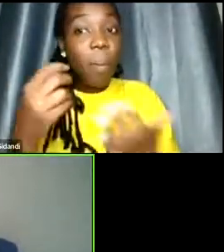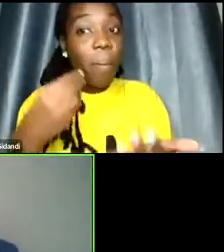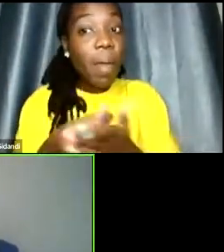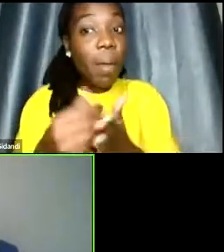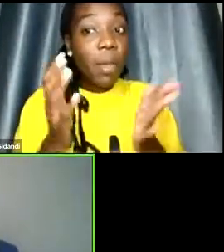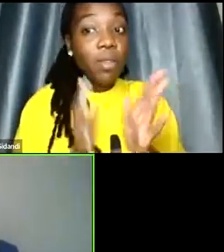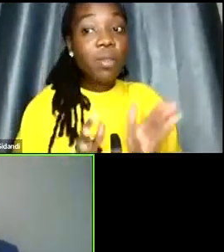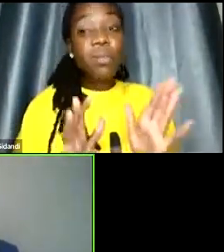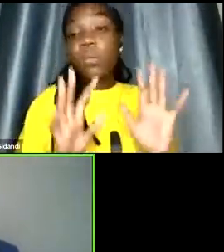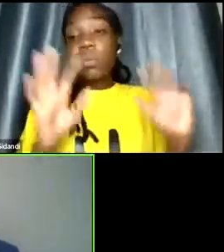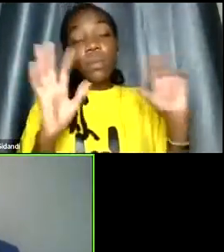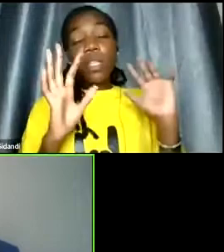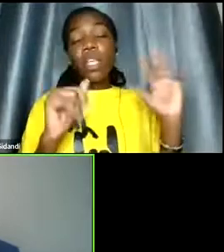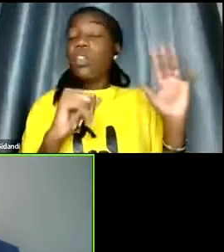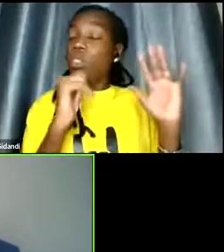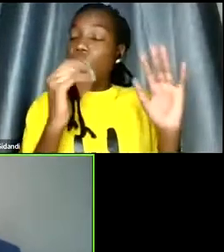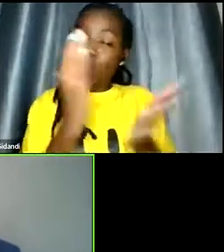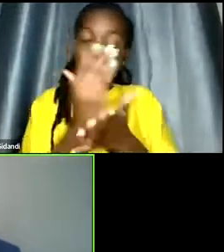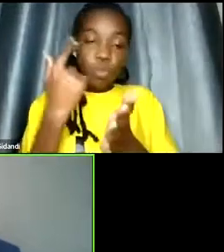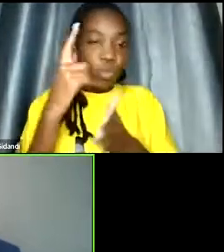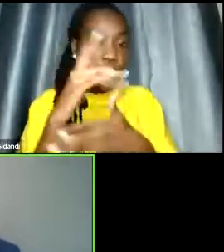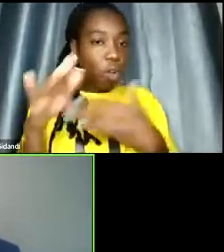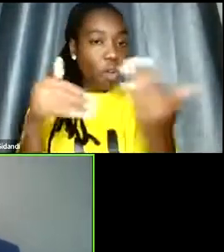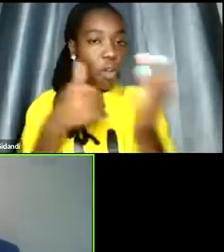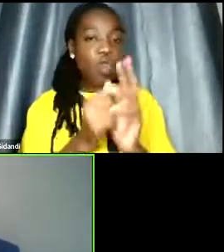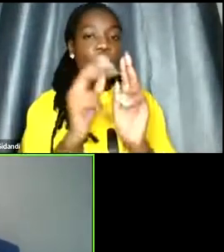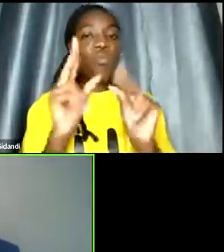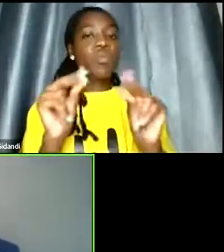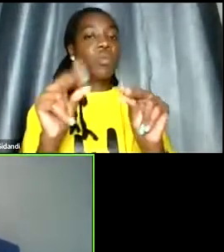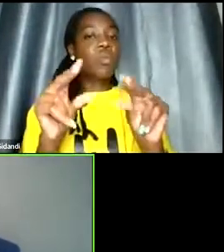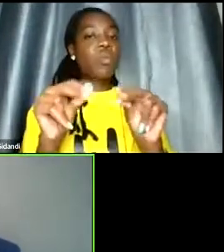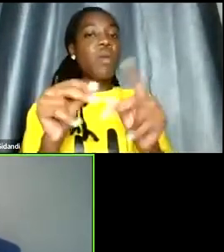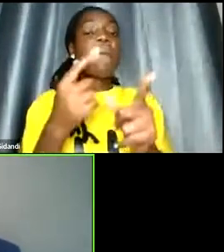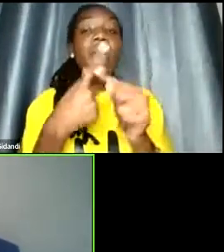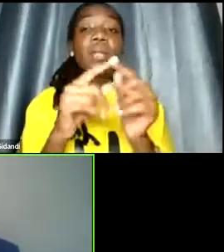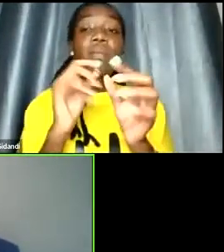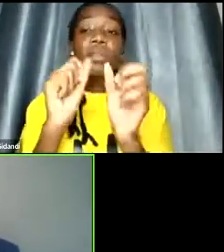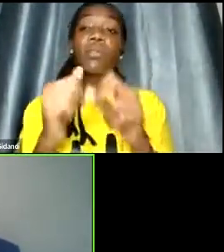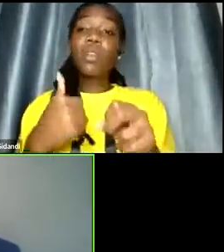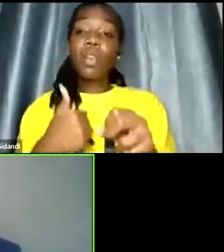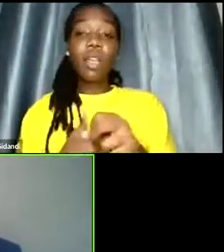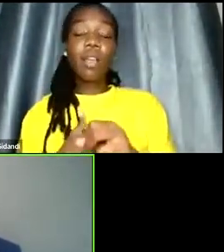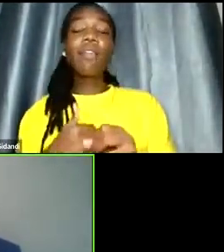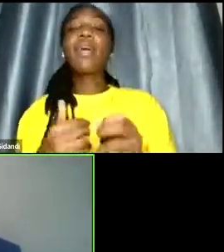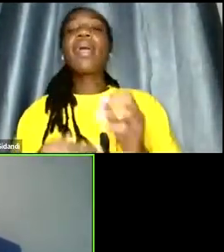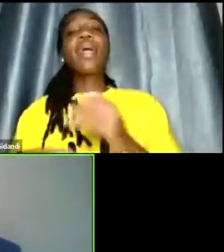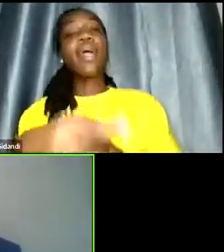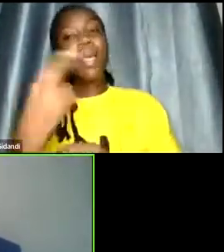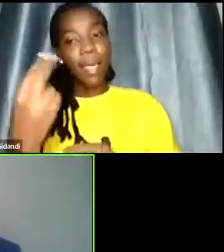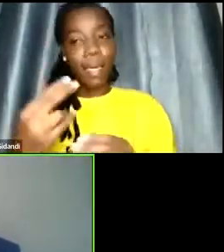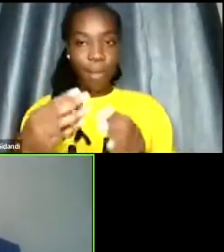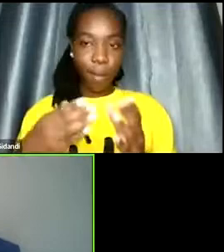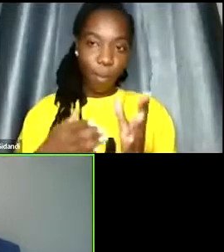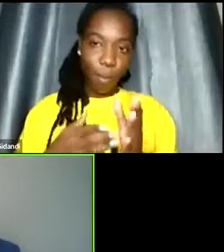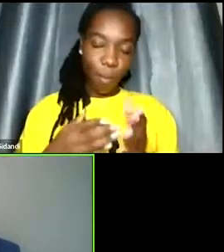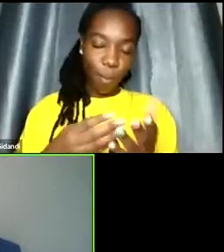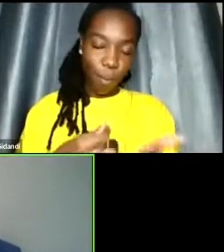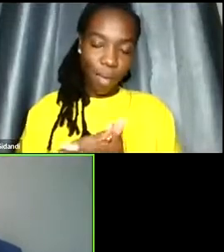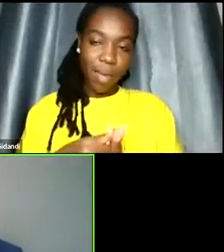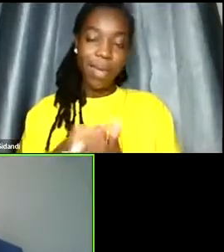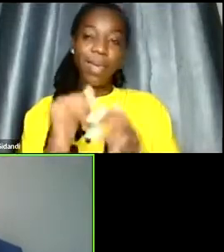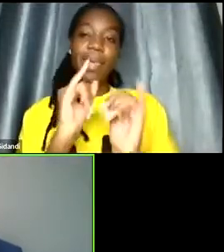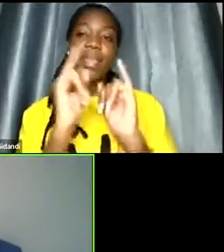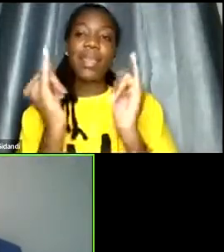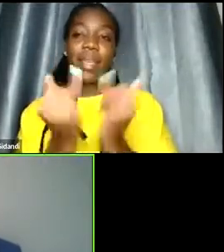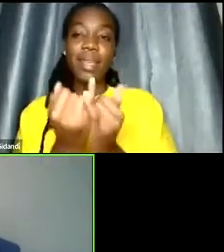everybody. No, it's not necessarily true, by the way. You can actually have a bought, a higher bought index, but then it's very highly risky. It's